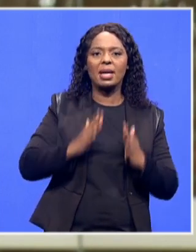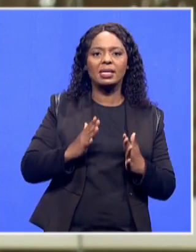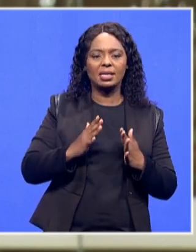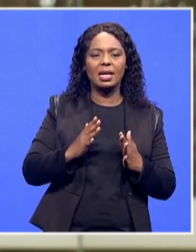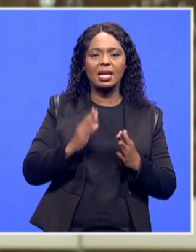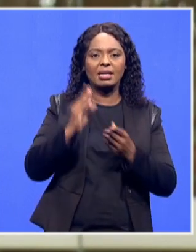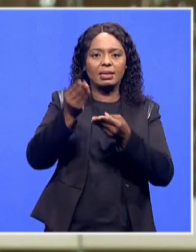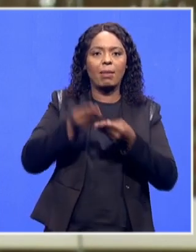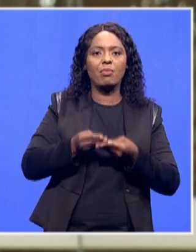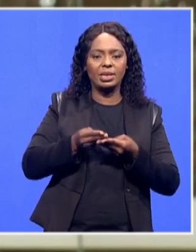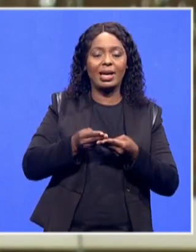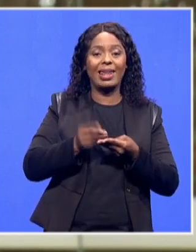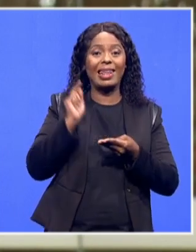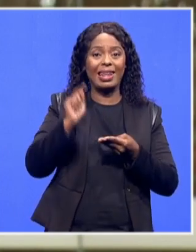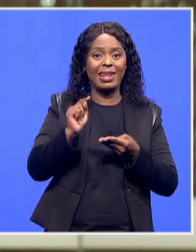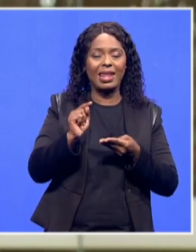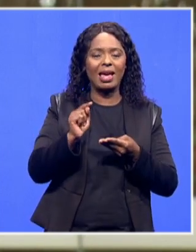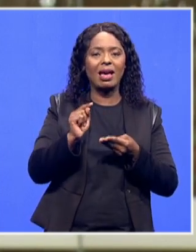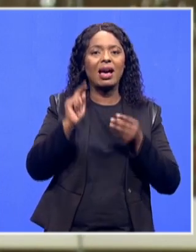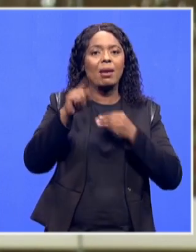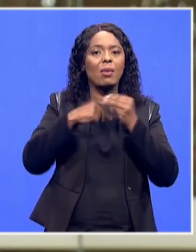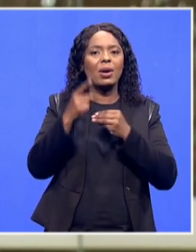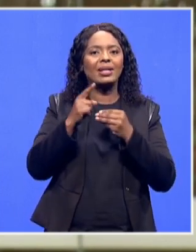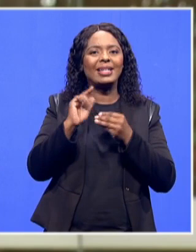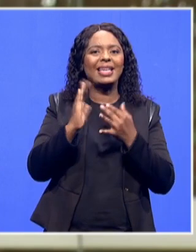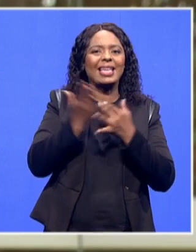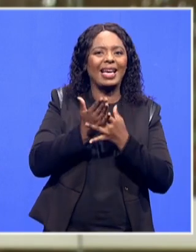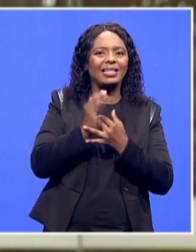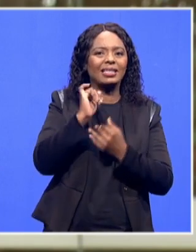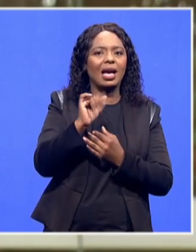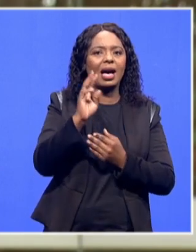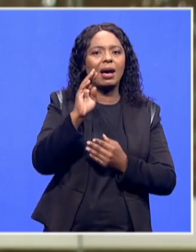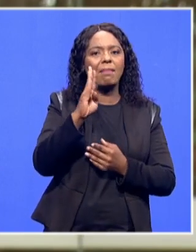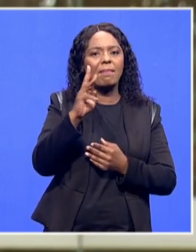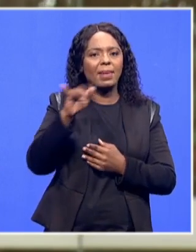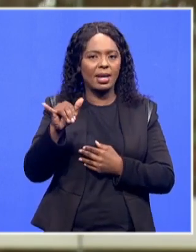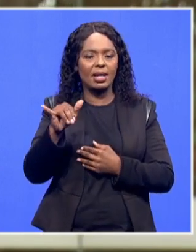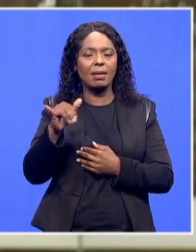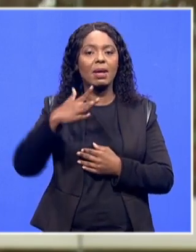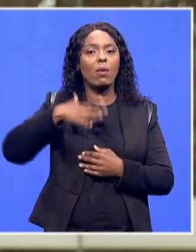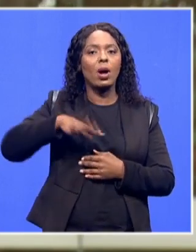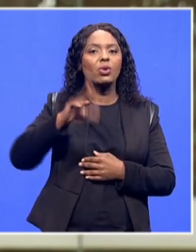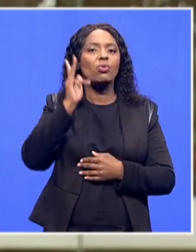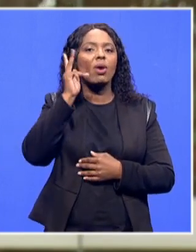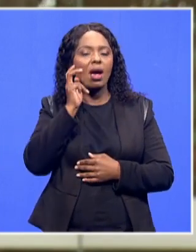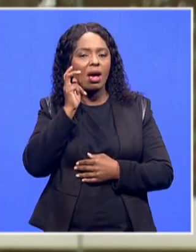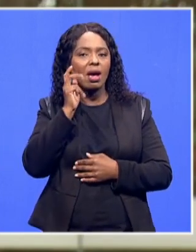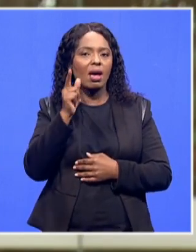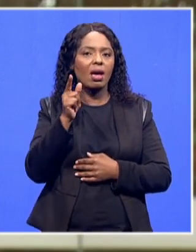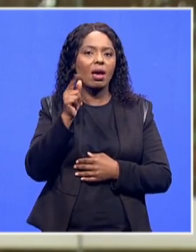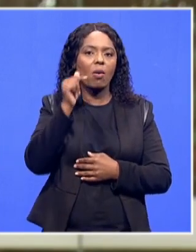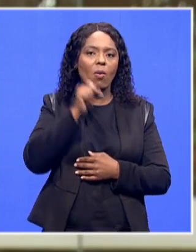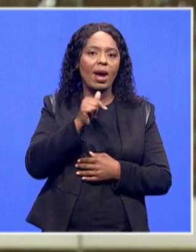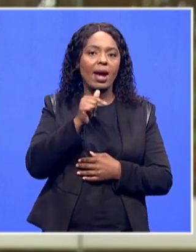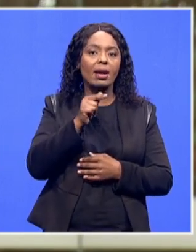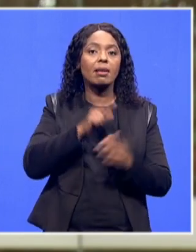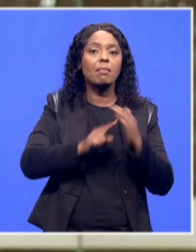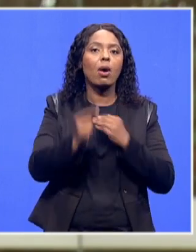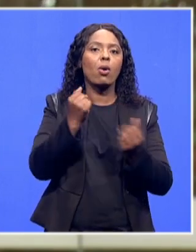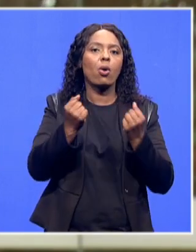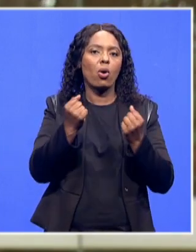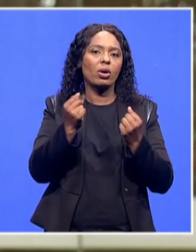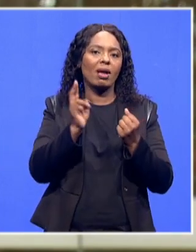submission, it was about the case against Billy Downer. So I would like to hear, when it's dealt with in March, how